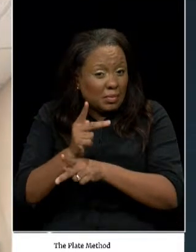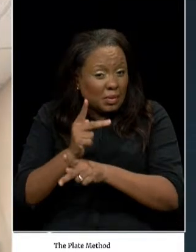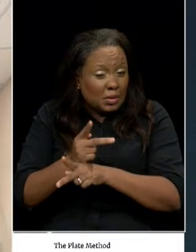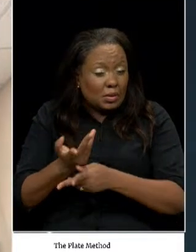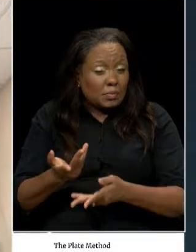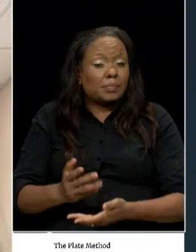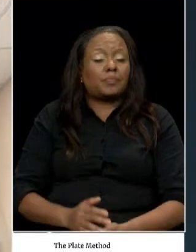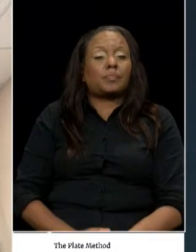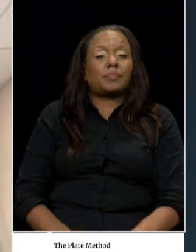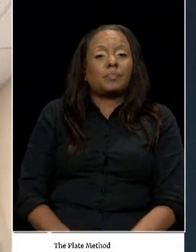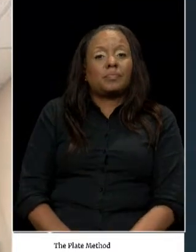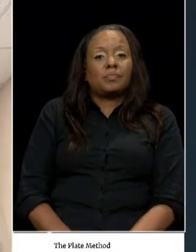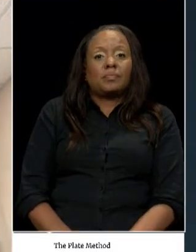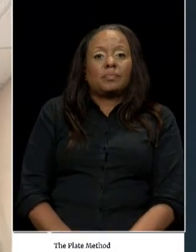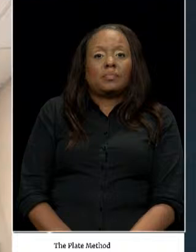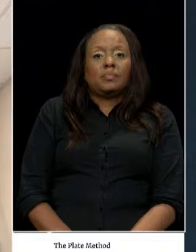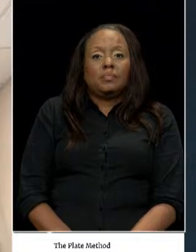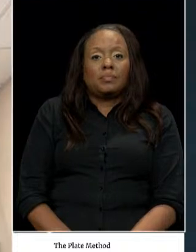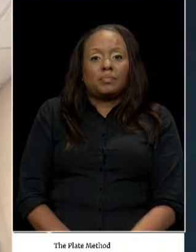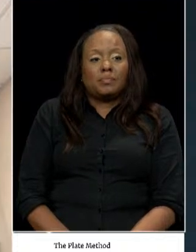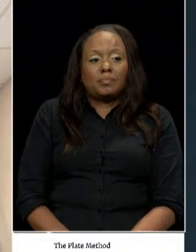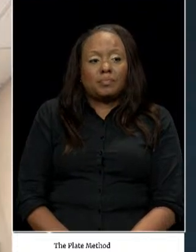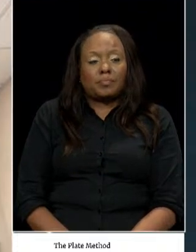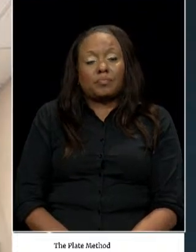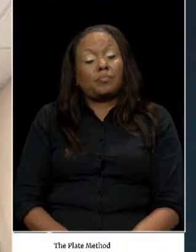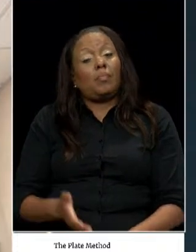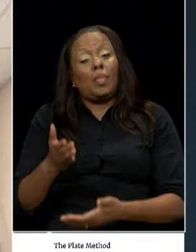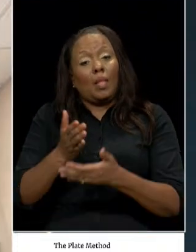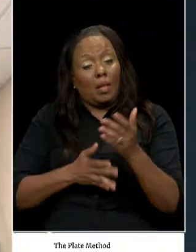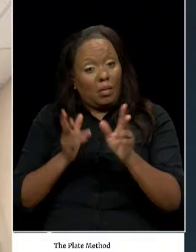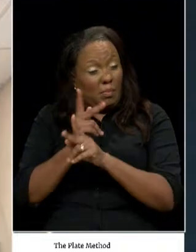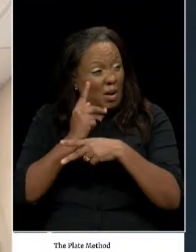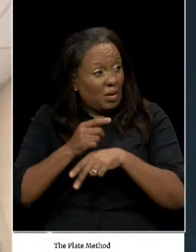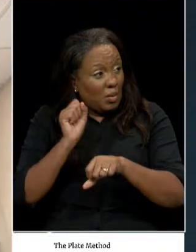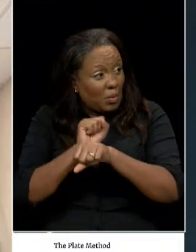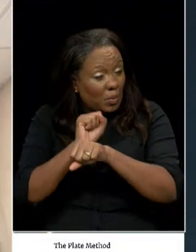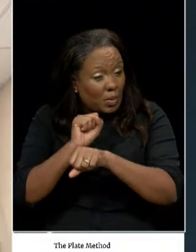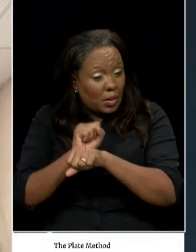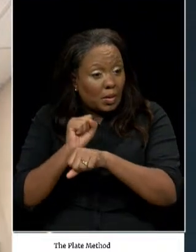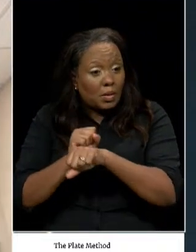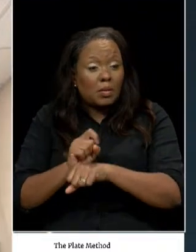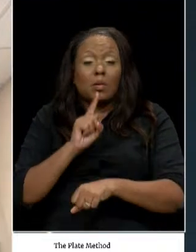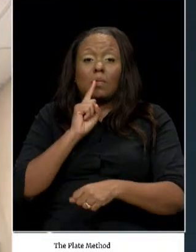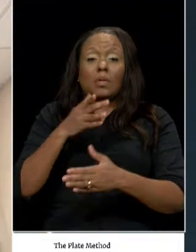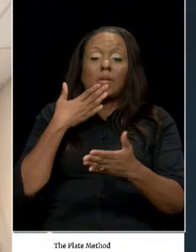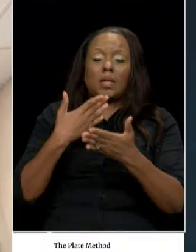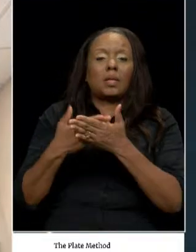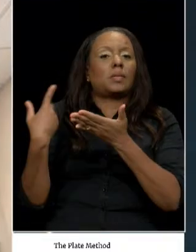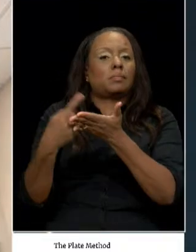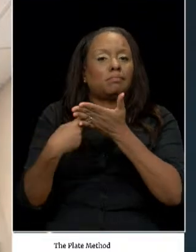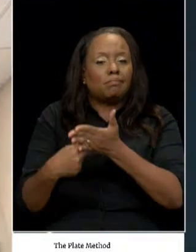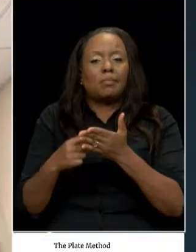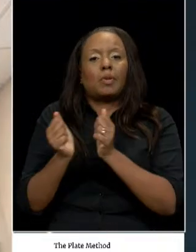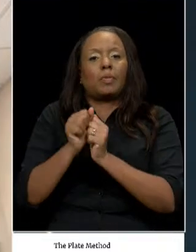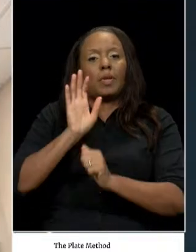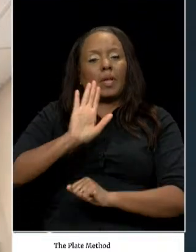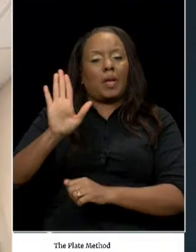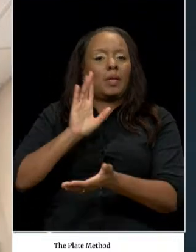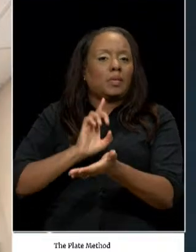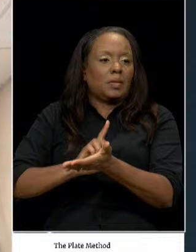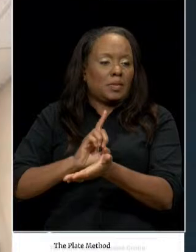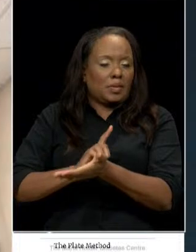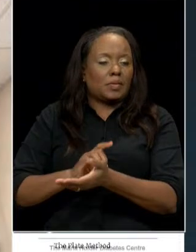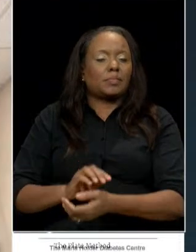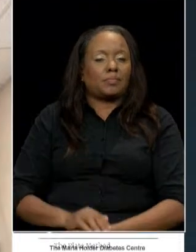proven that it's worked. However, saying all of that, these products do work, and so therefore it's good to always have a discussion with your doctor about these. So after